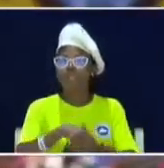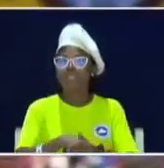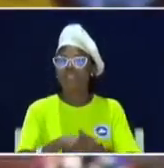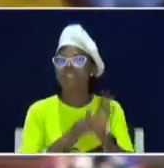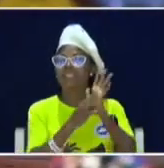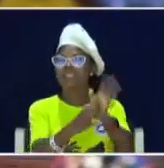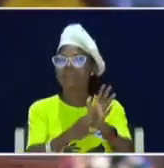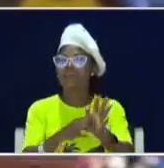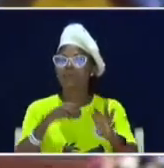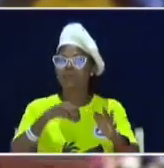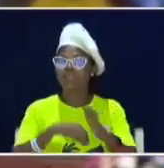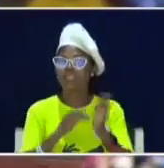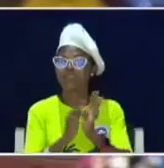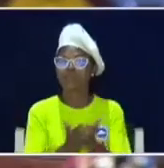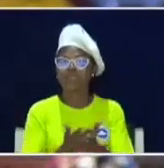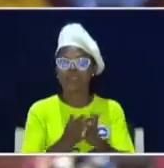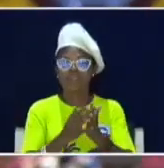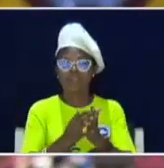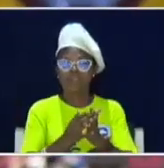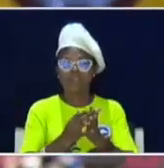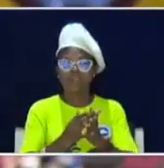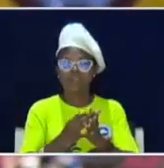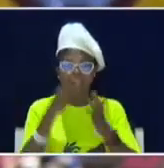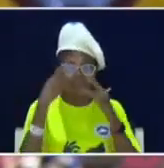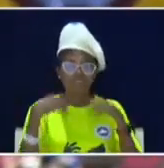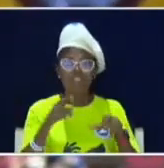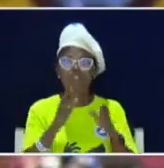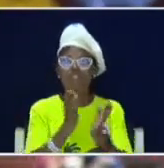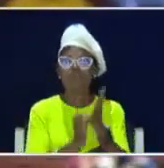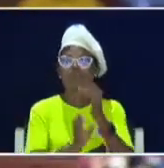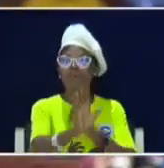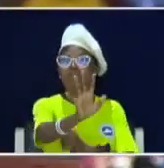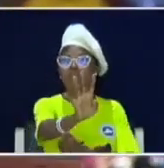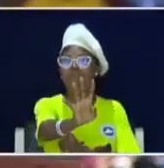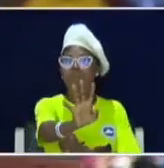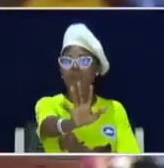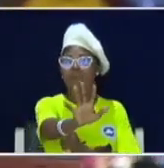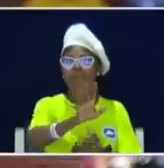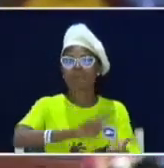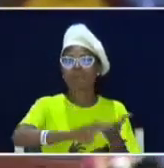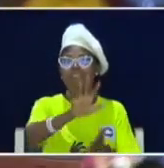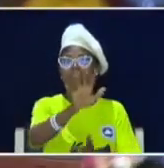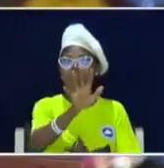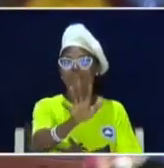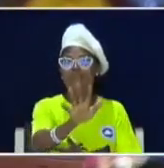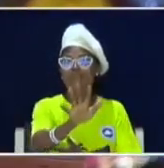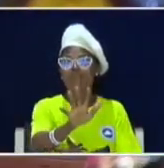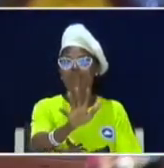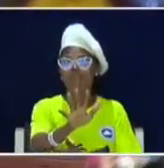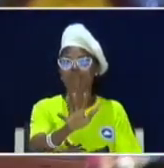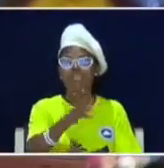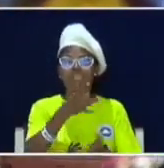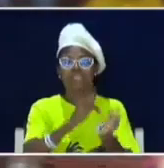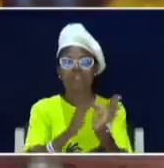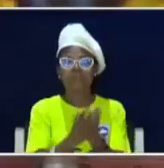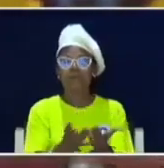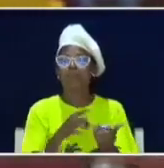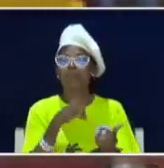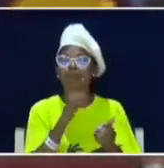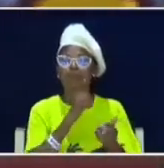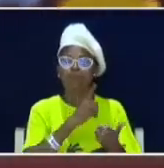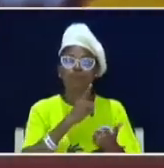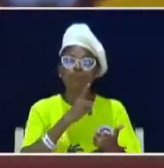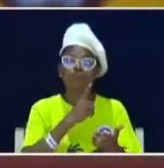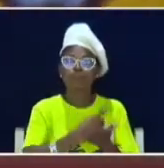lion. Revelation chapter 5 verse 5. Revelation chapter 5 verse 5. The Bible there talks